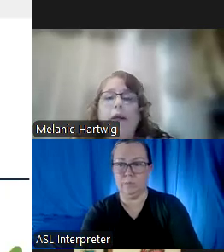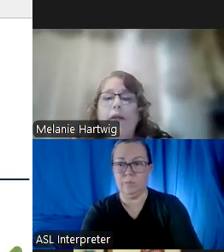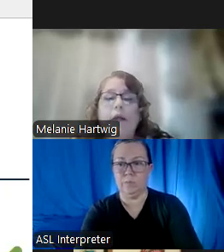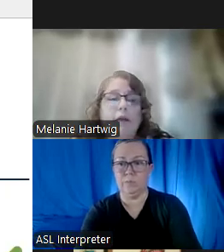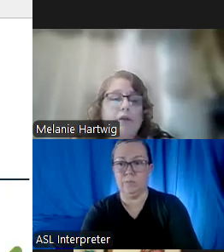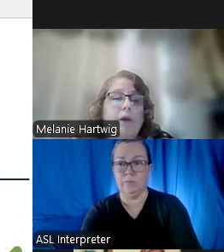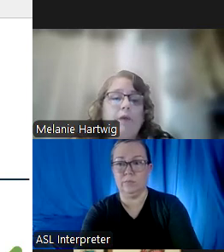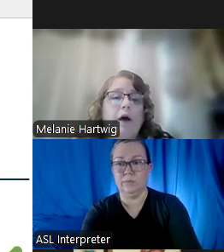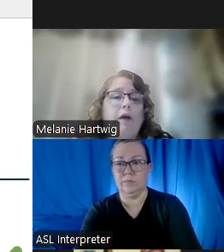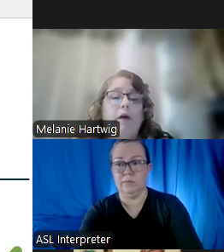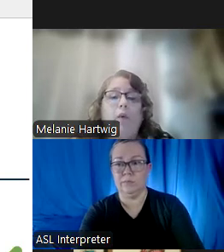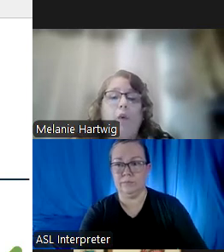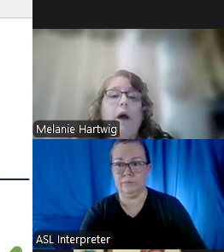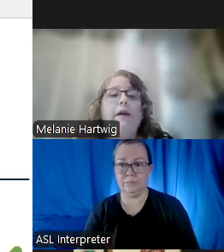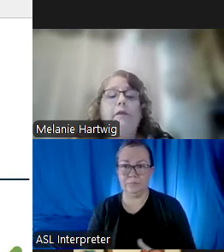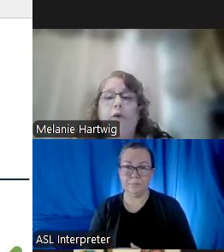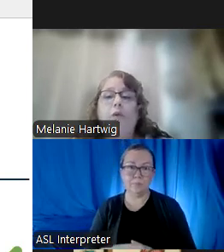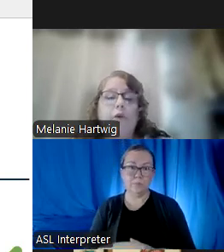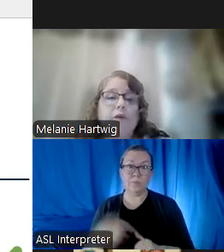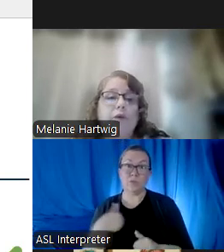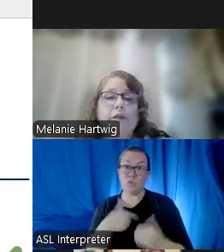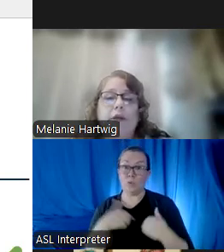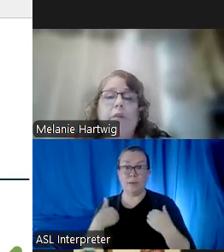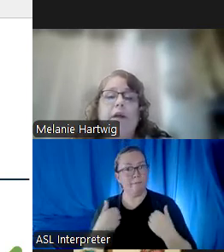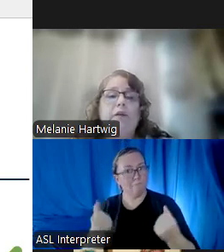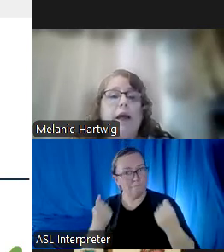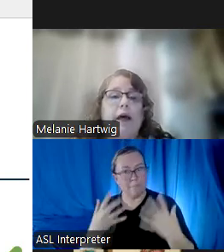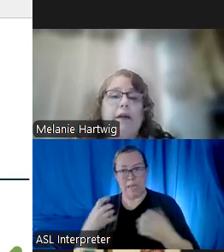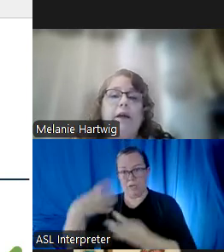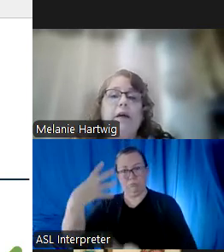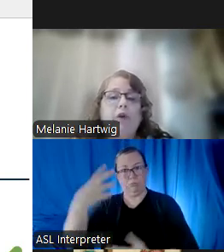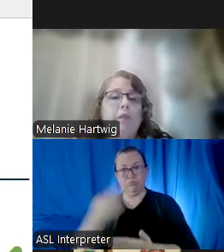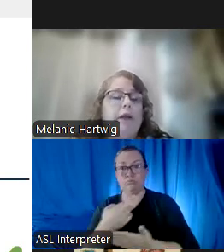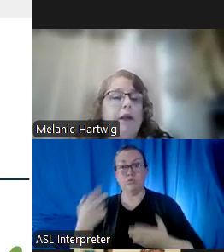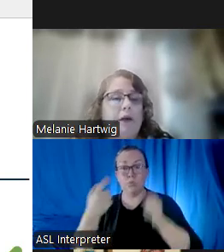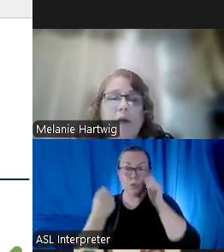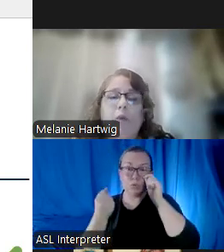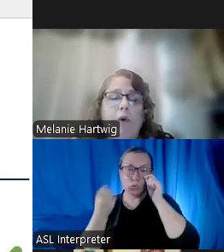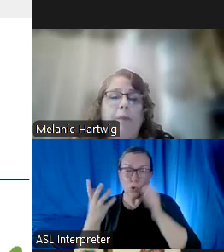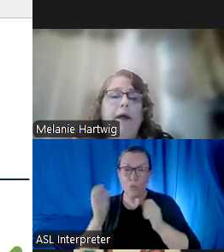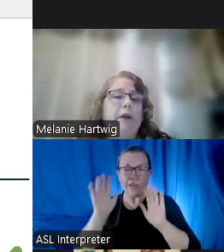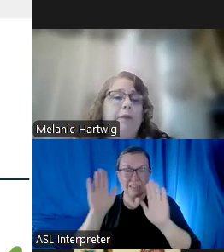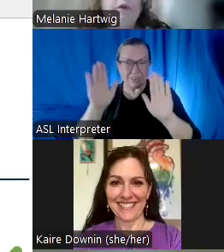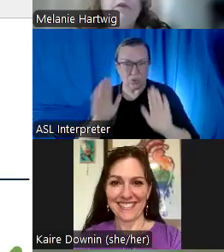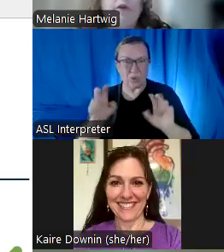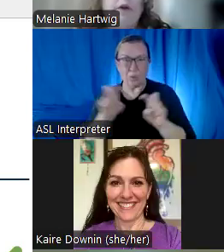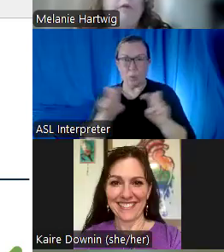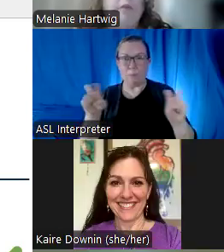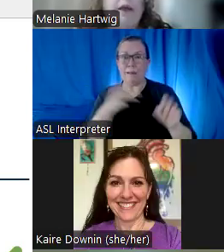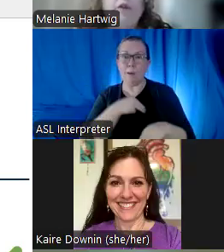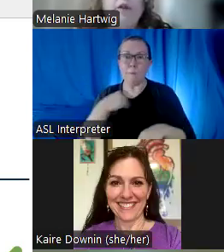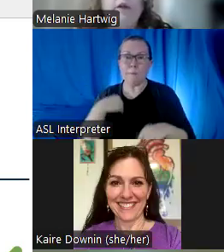All right, and so we've got quite a few resources here because we had so many incredible panel members